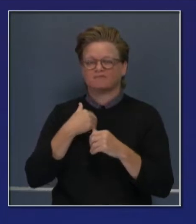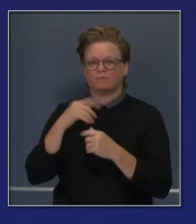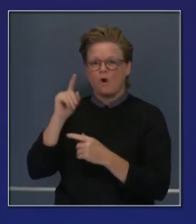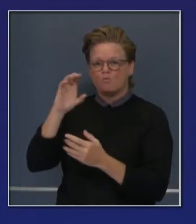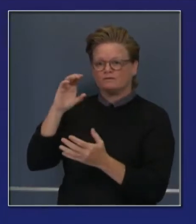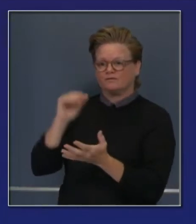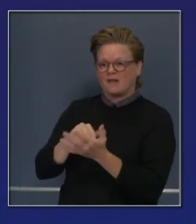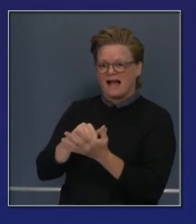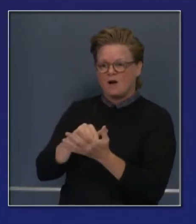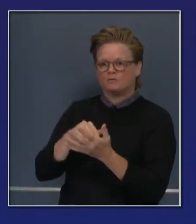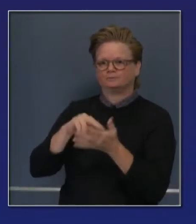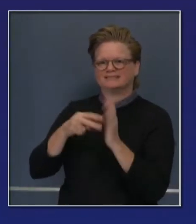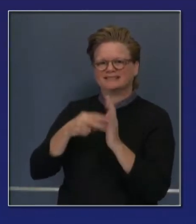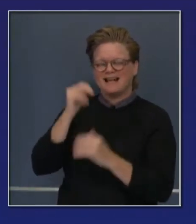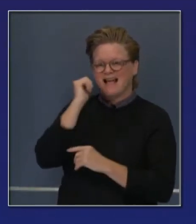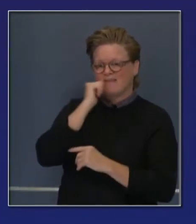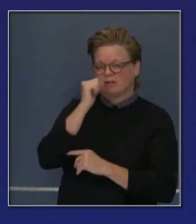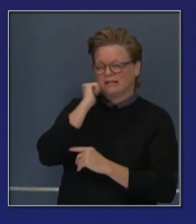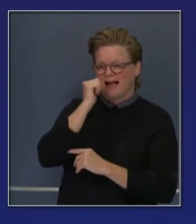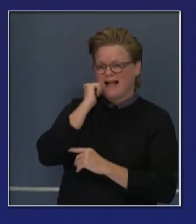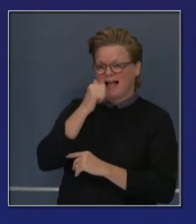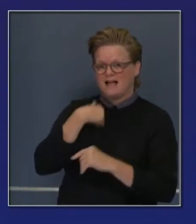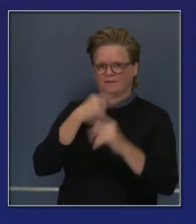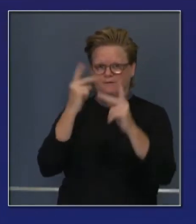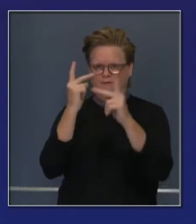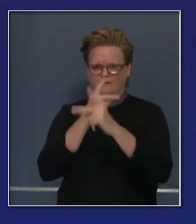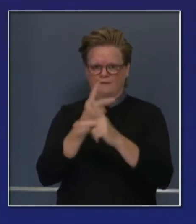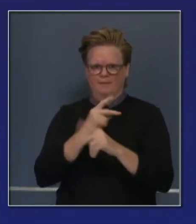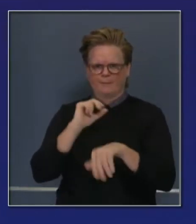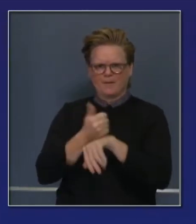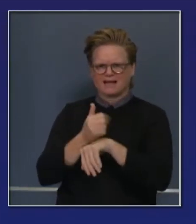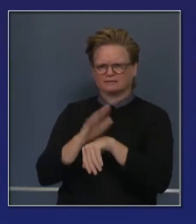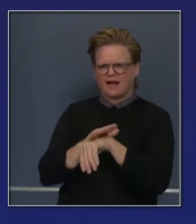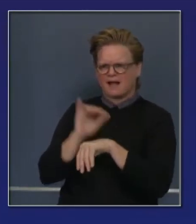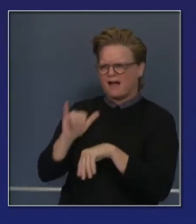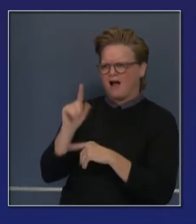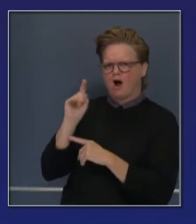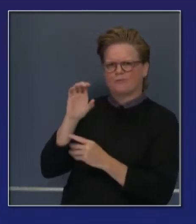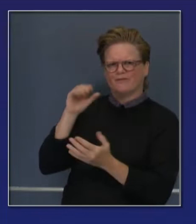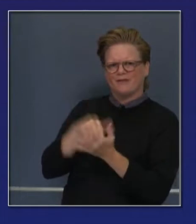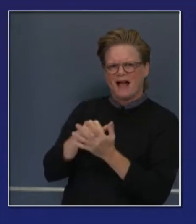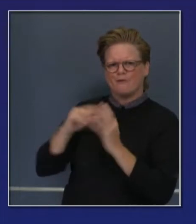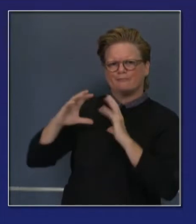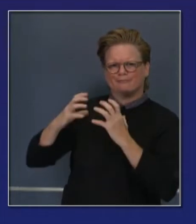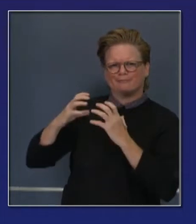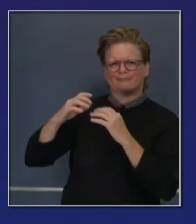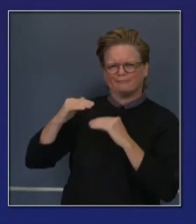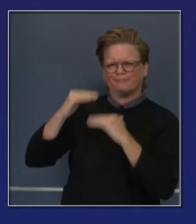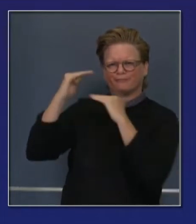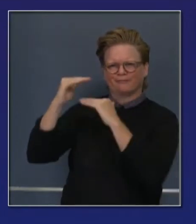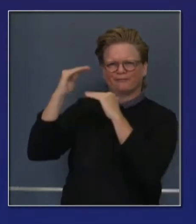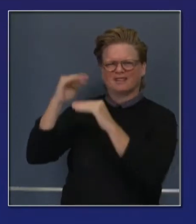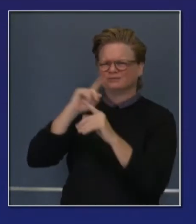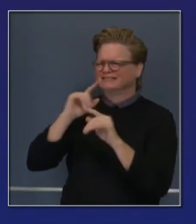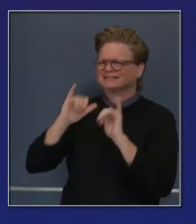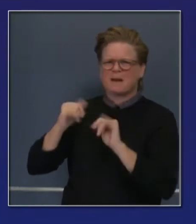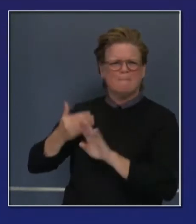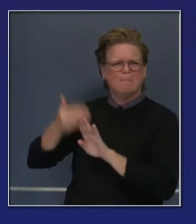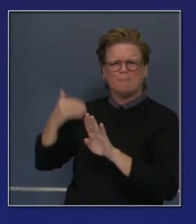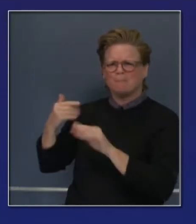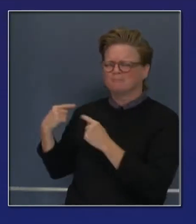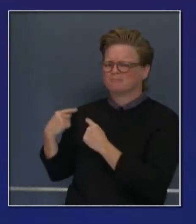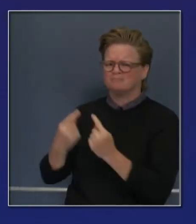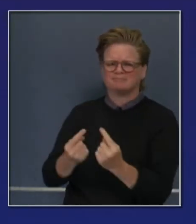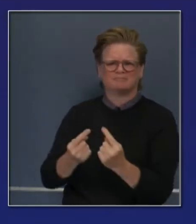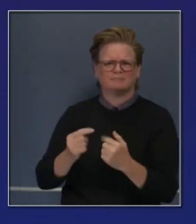rate. It works out to be roughly exactly the old case rate of 100 per 100,000